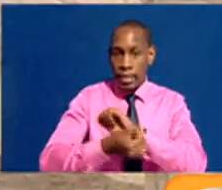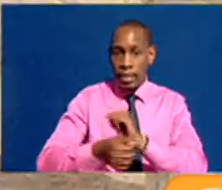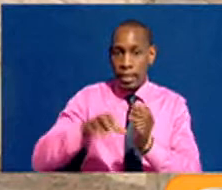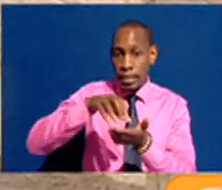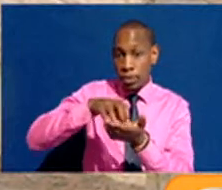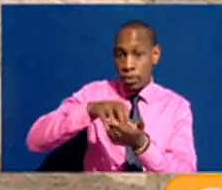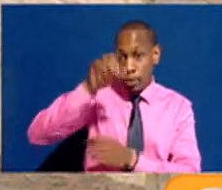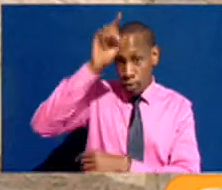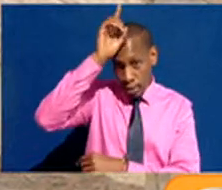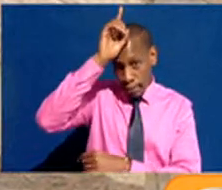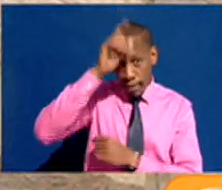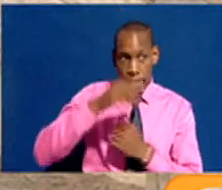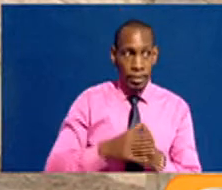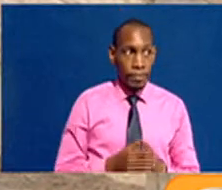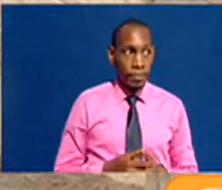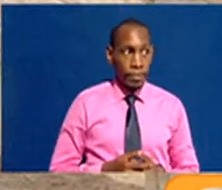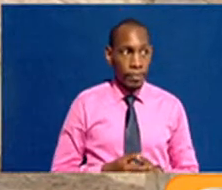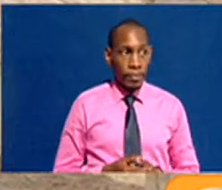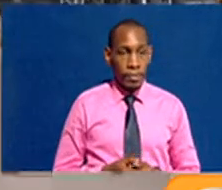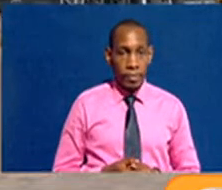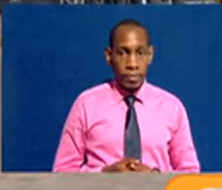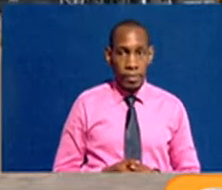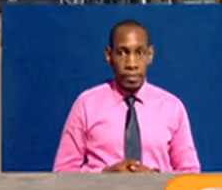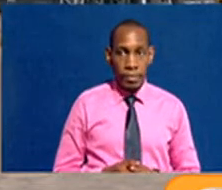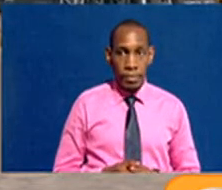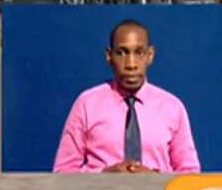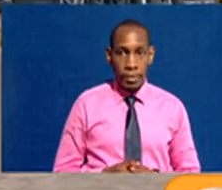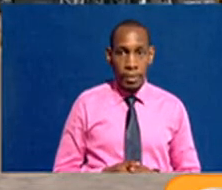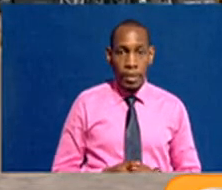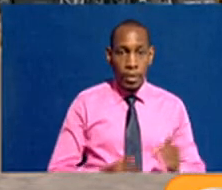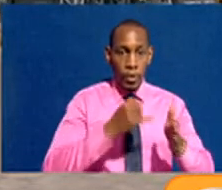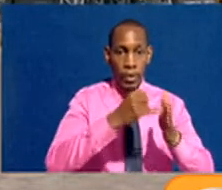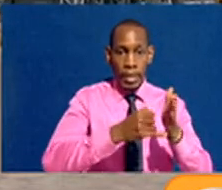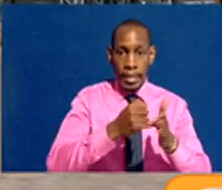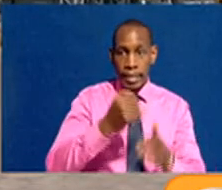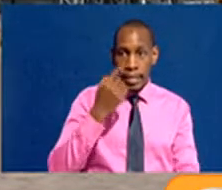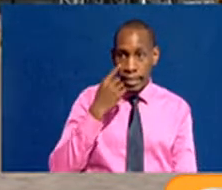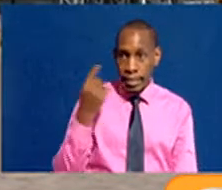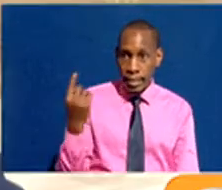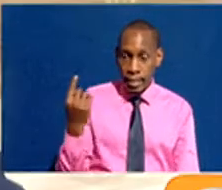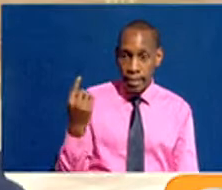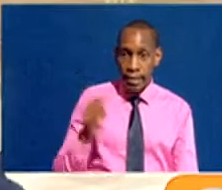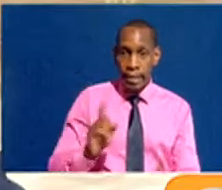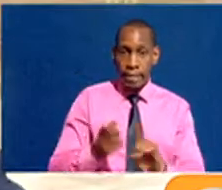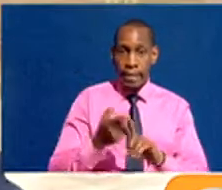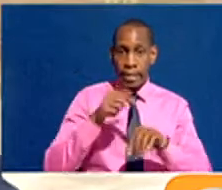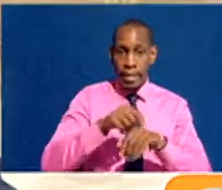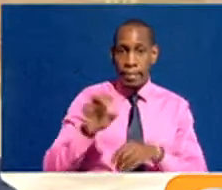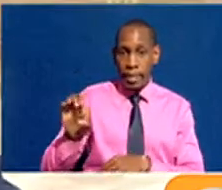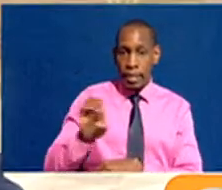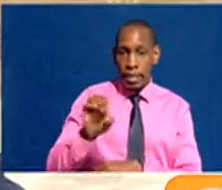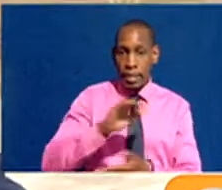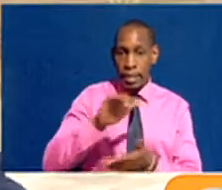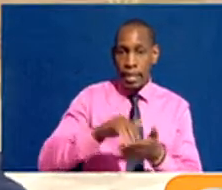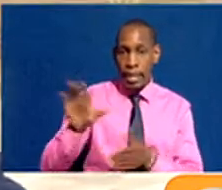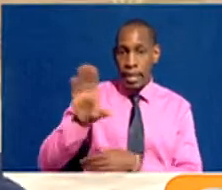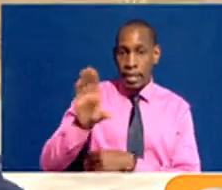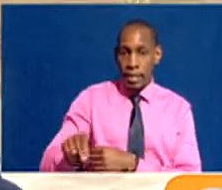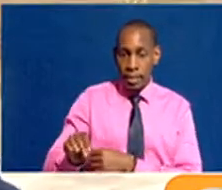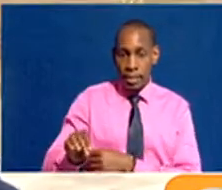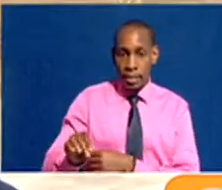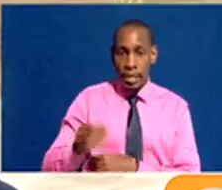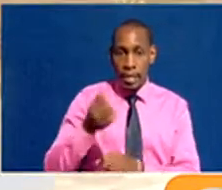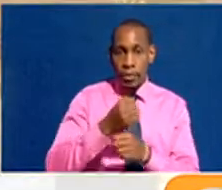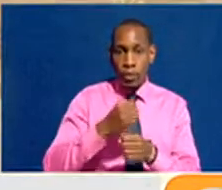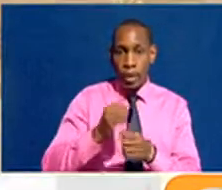village. We have put the biggest steel plant, which is first time in Eastern Central Africa, making